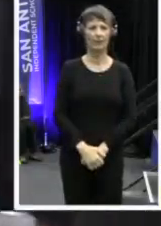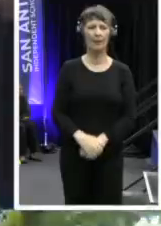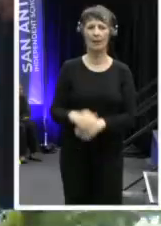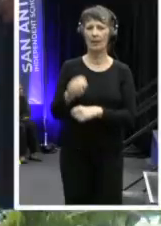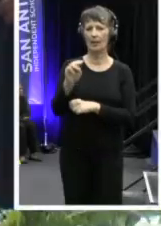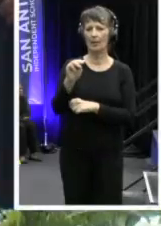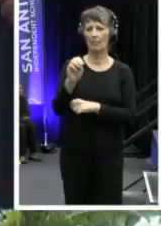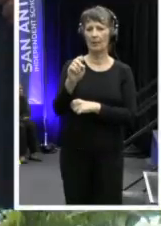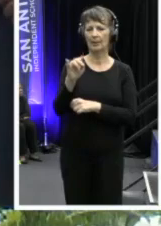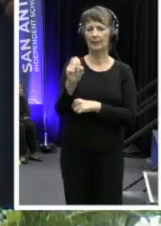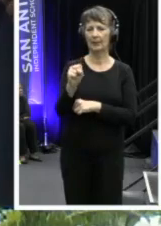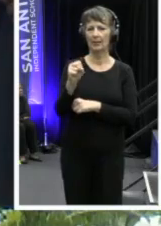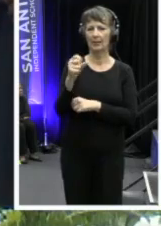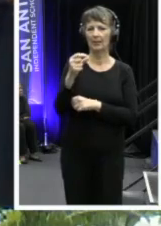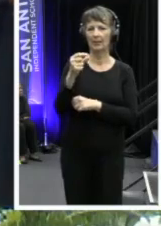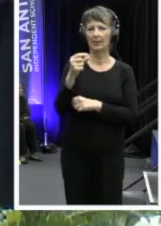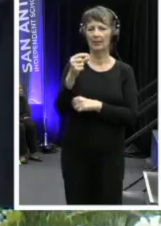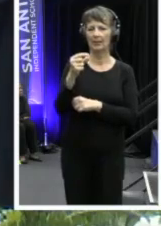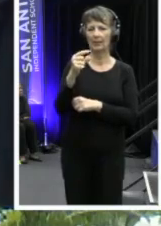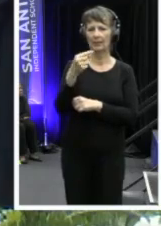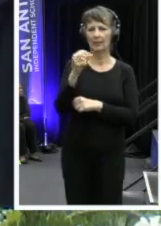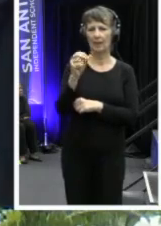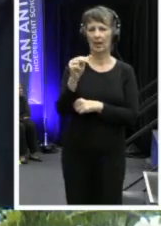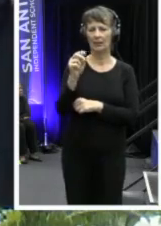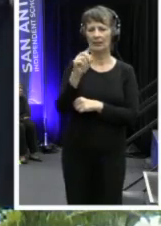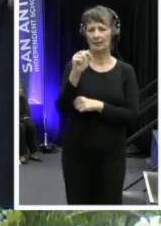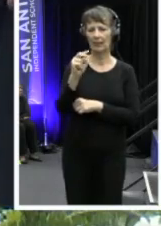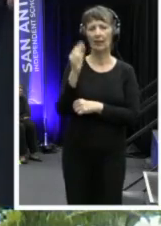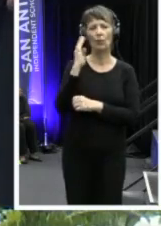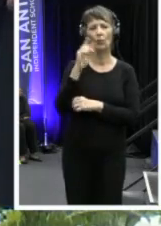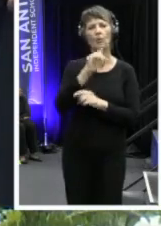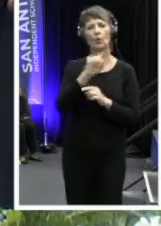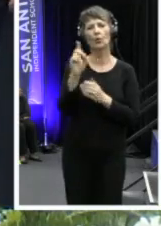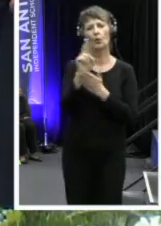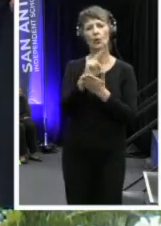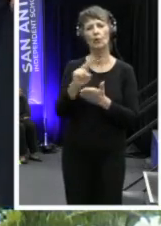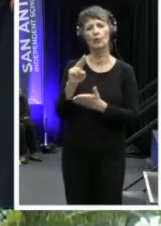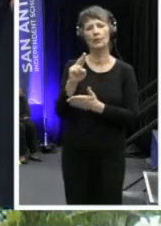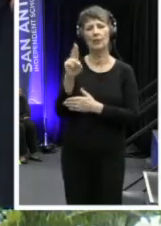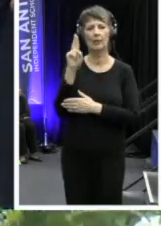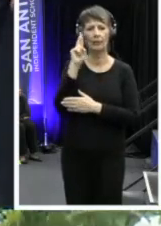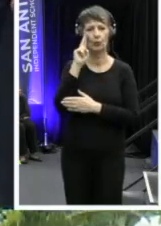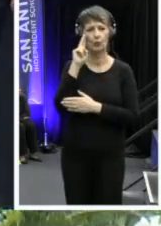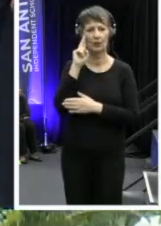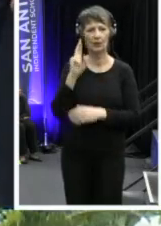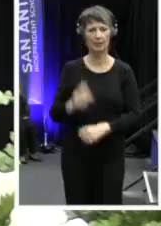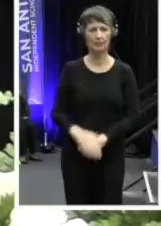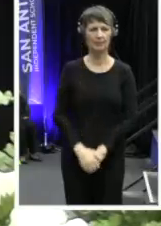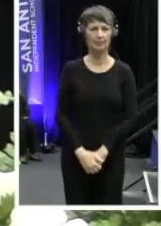Melissa Nicole Van Zandt will be attending the University of Houston.